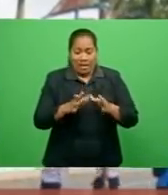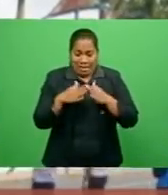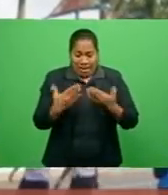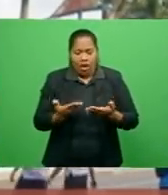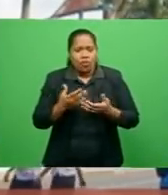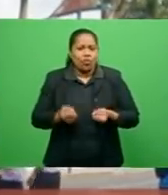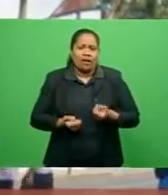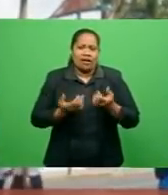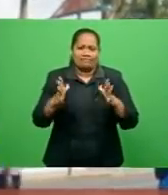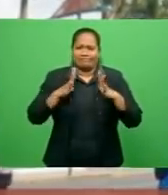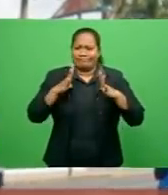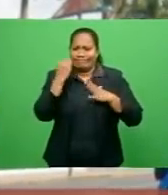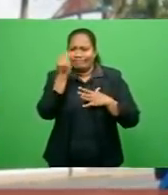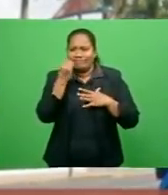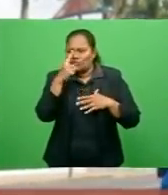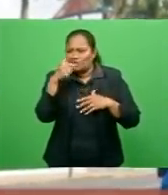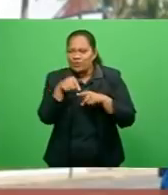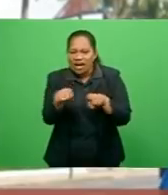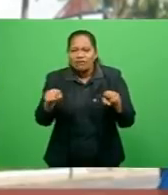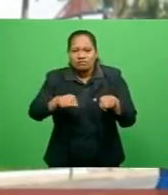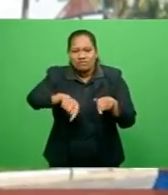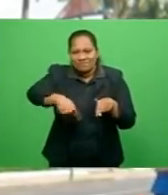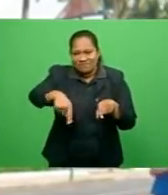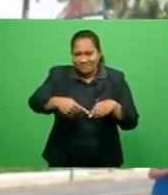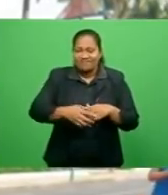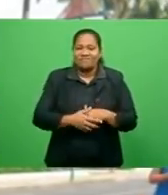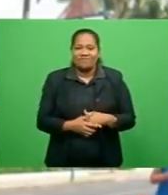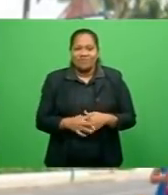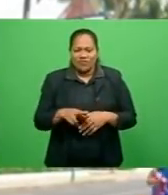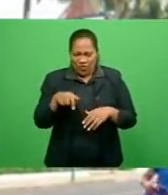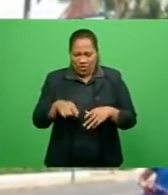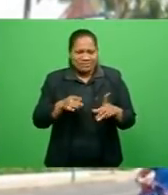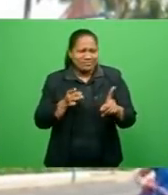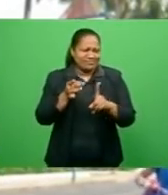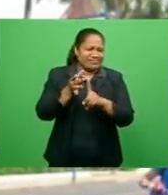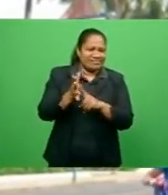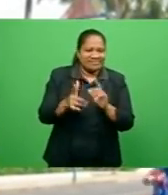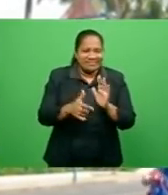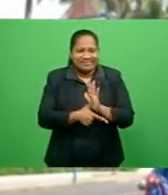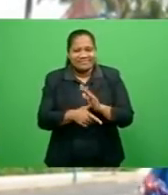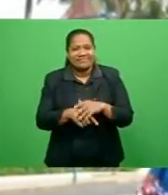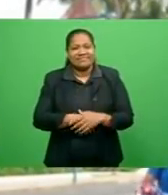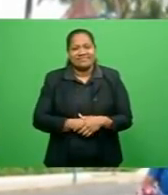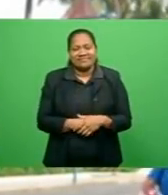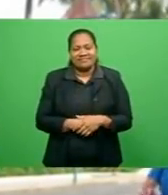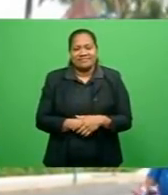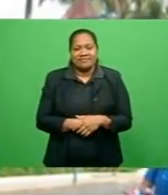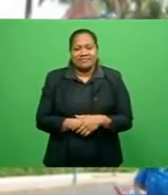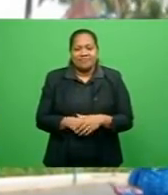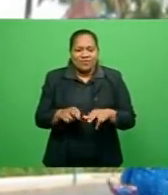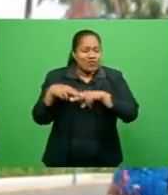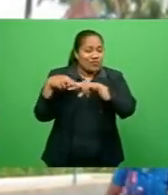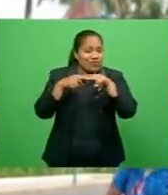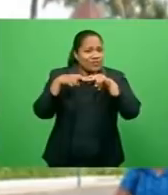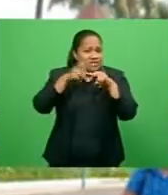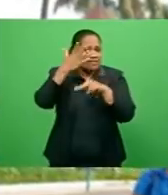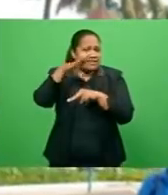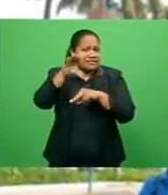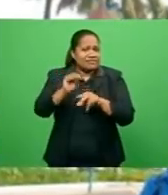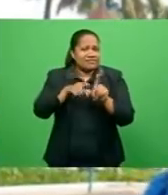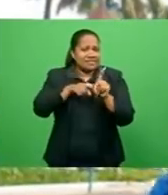people of Suva on this auspicious occasion of the Fiji 50